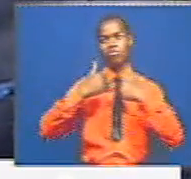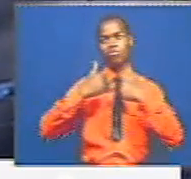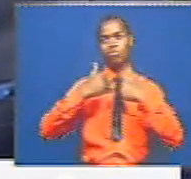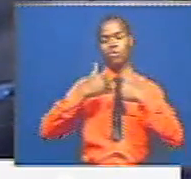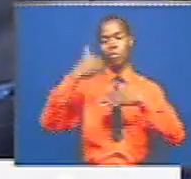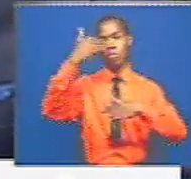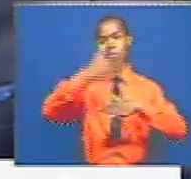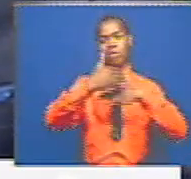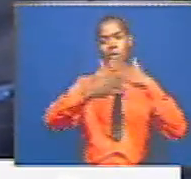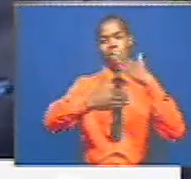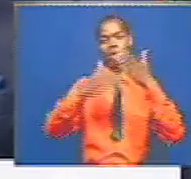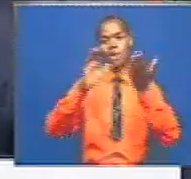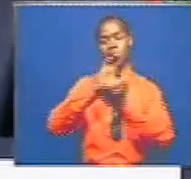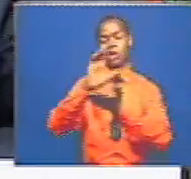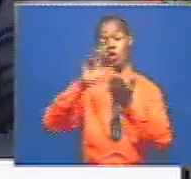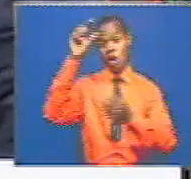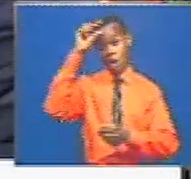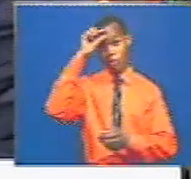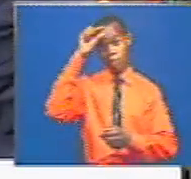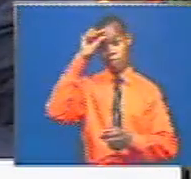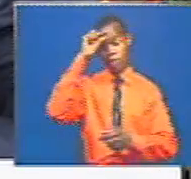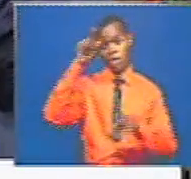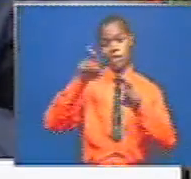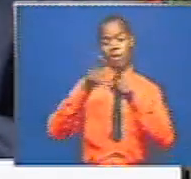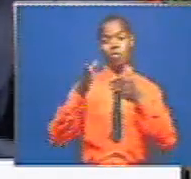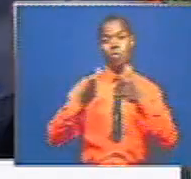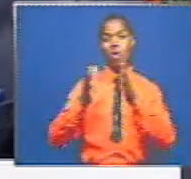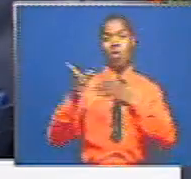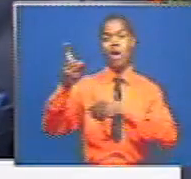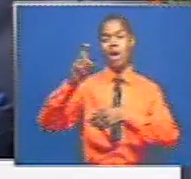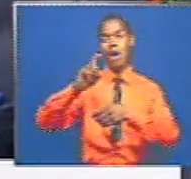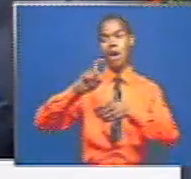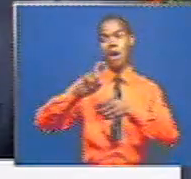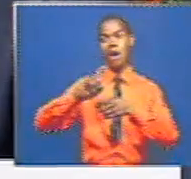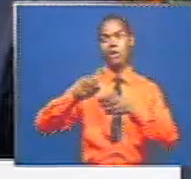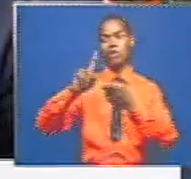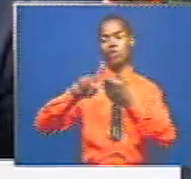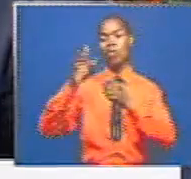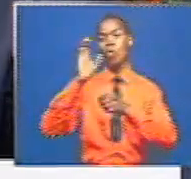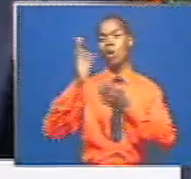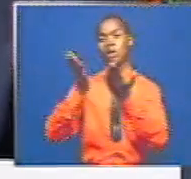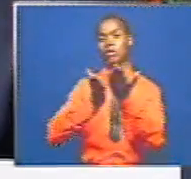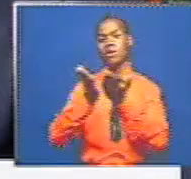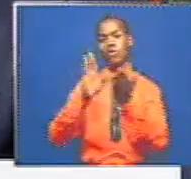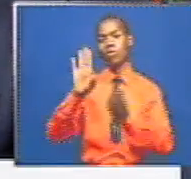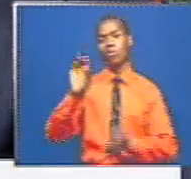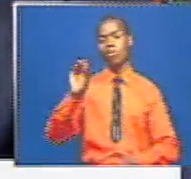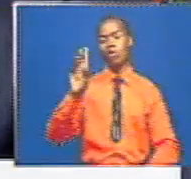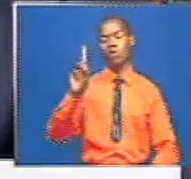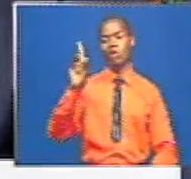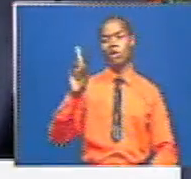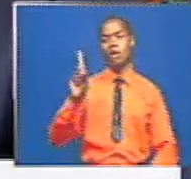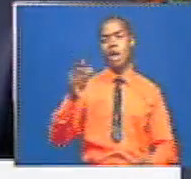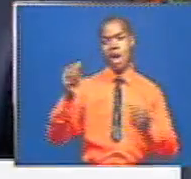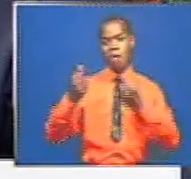built by the central government. And then that infrastructure is handed over to a water service board. Mm-hmm. What is happening, this services